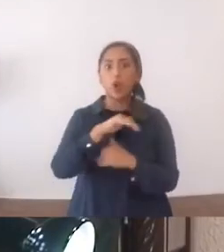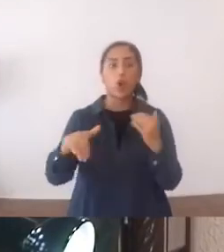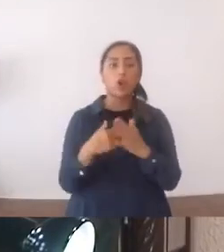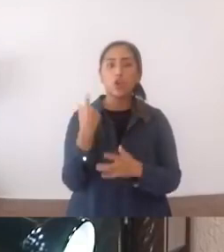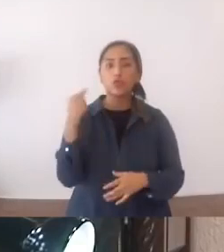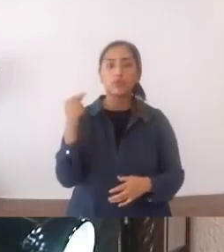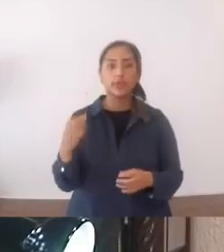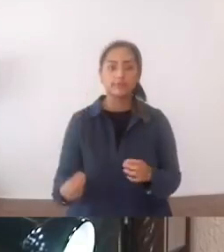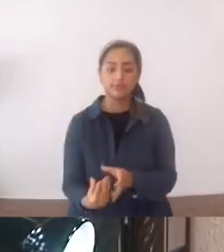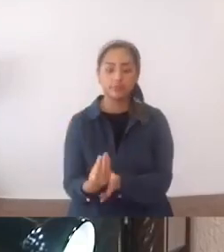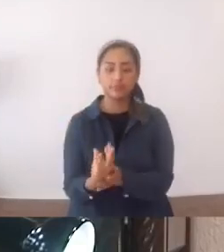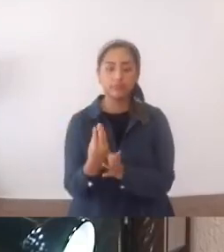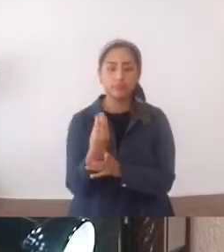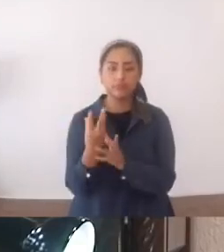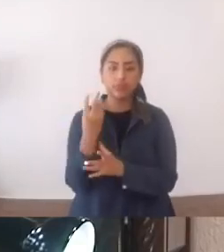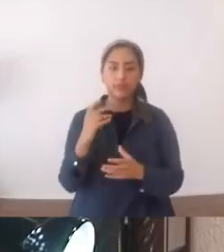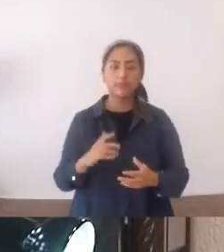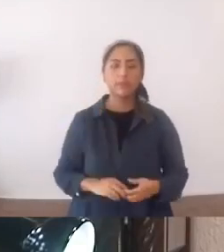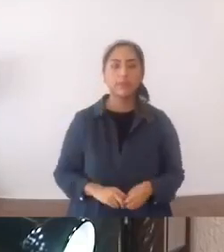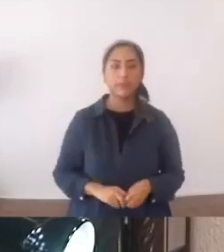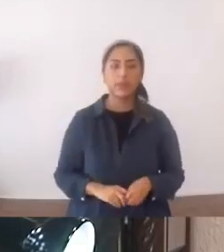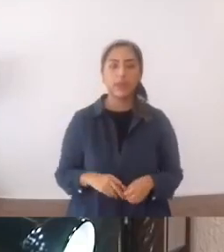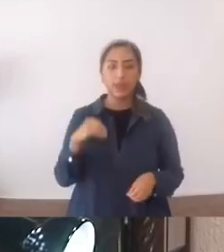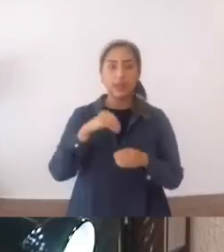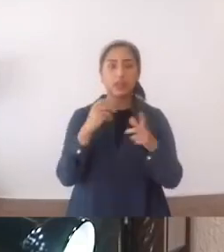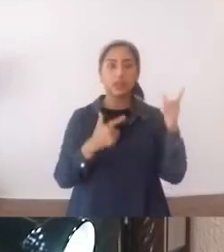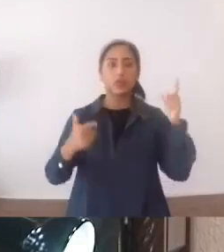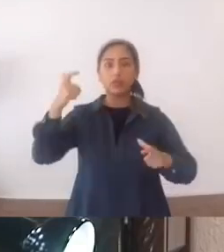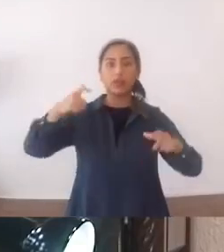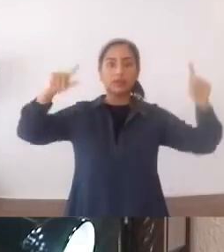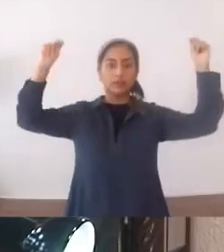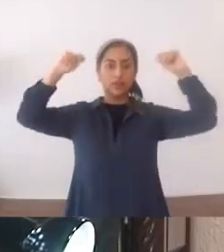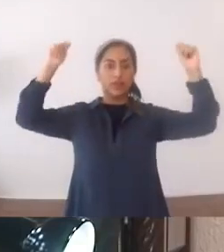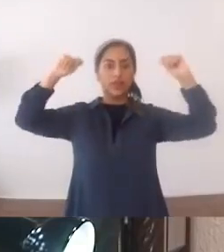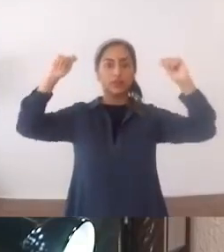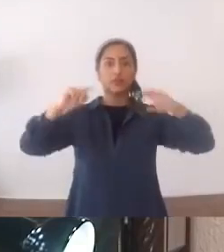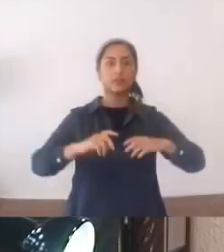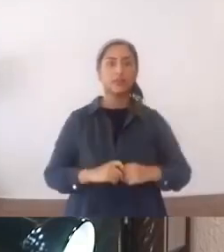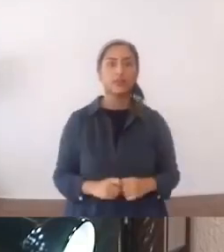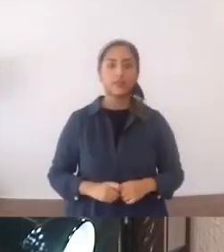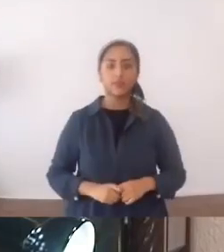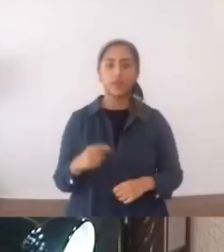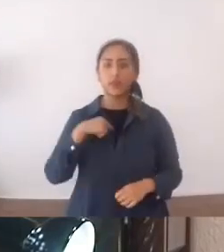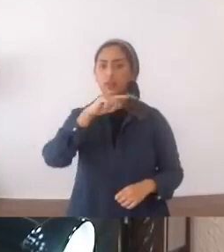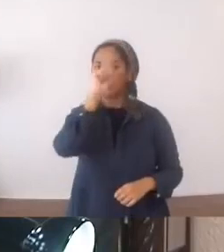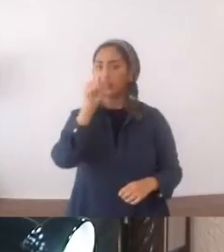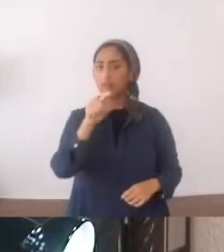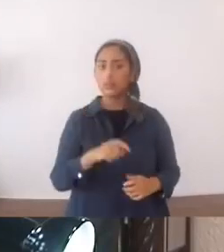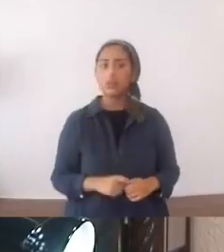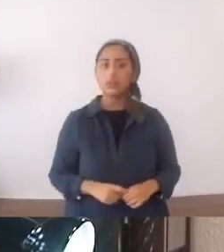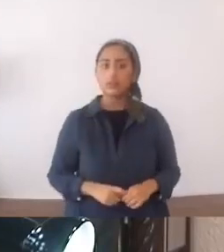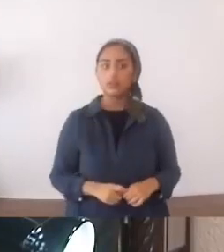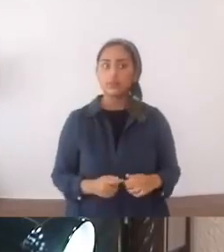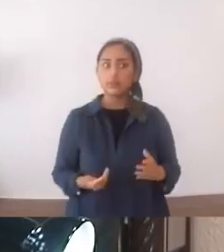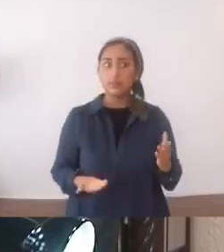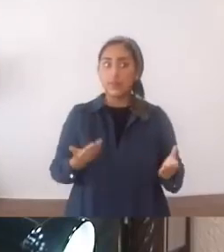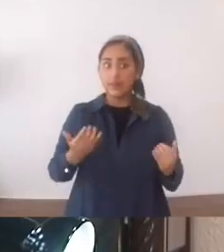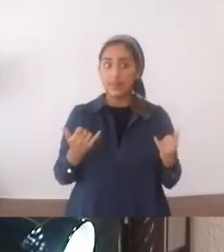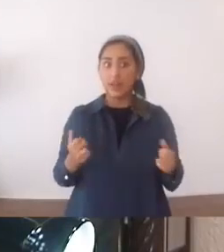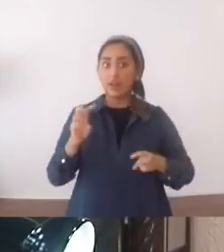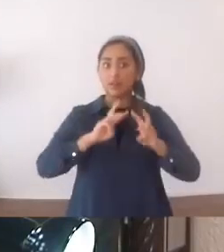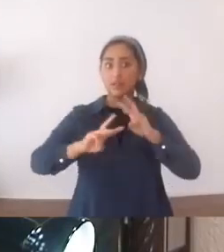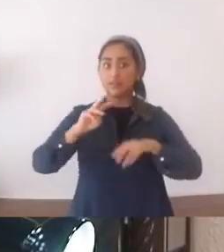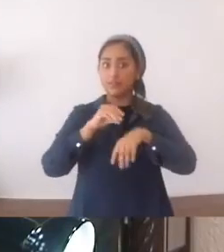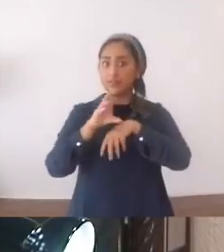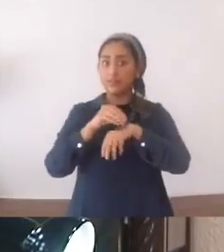going to be burned prácticamente toda la hierba verde practically all greenery, en la gran tribulación. or green things in the Una tribulation. pregunta, A